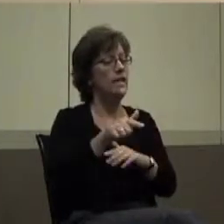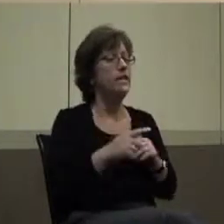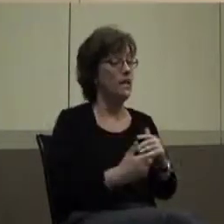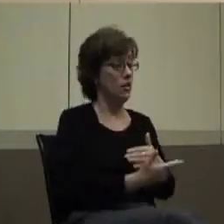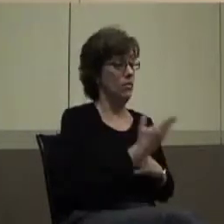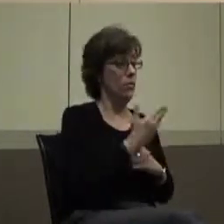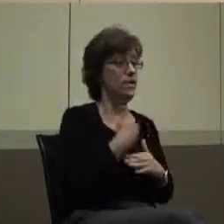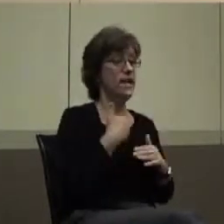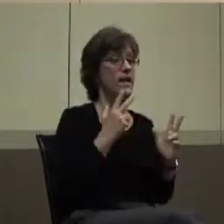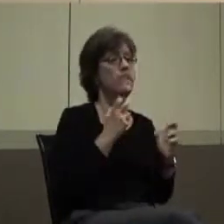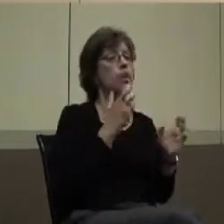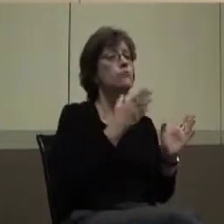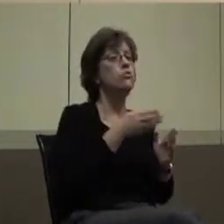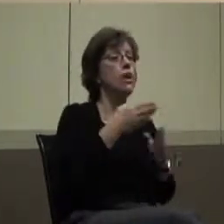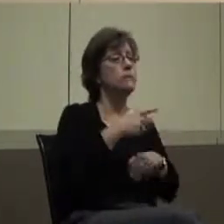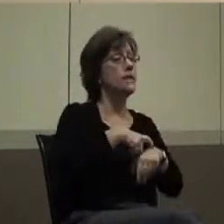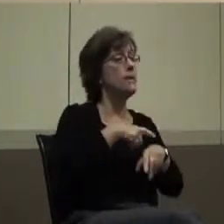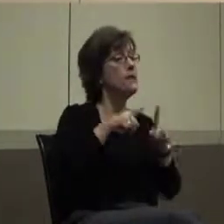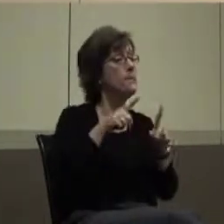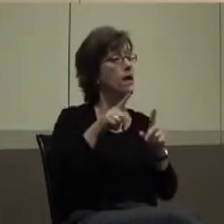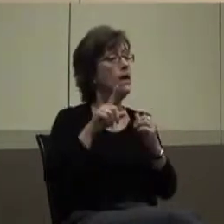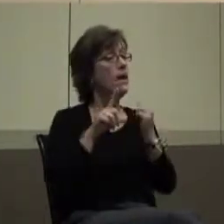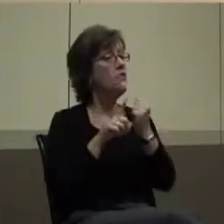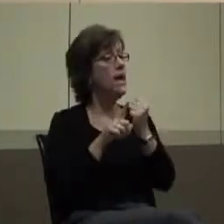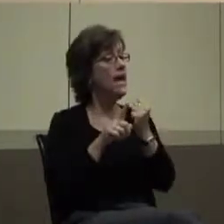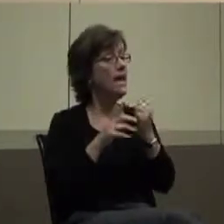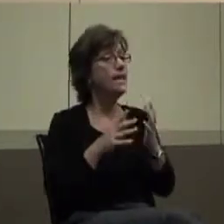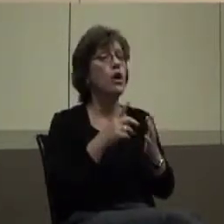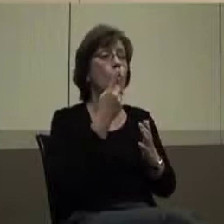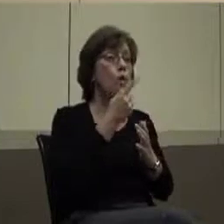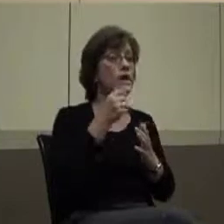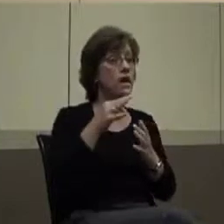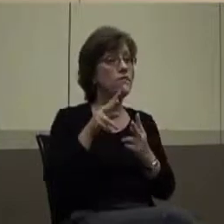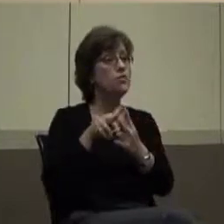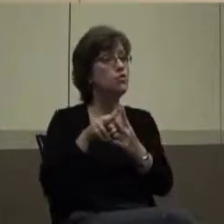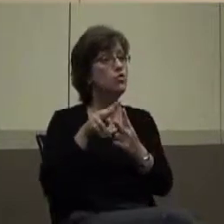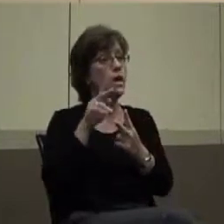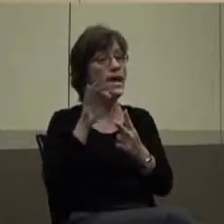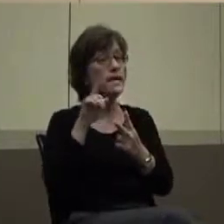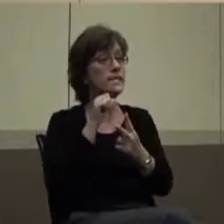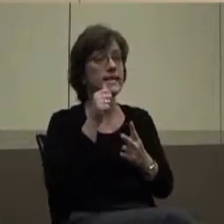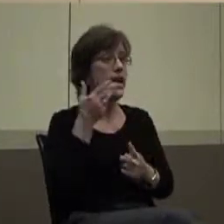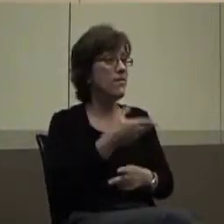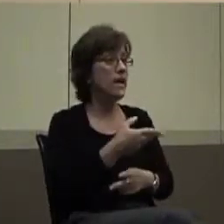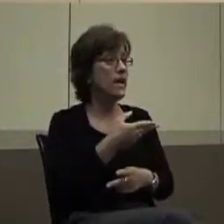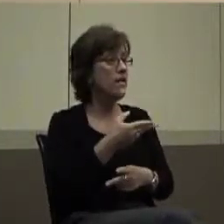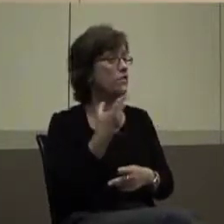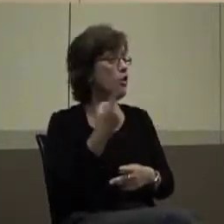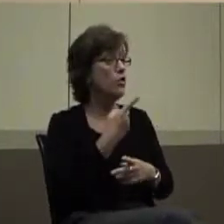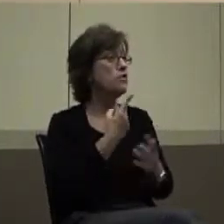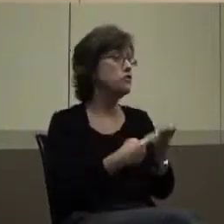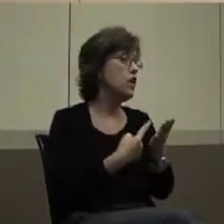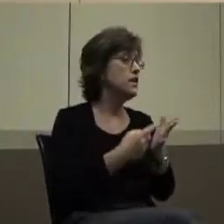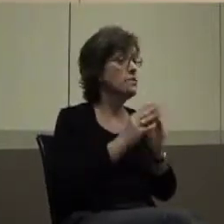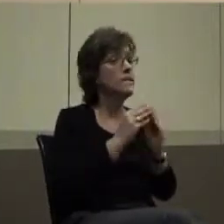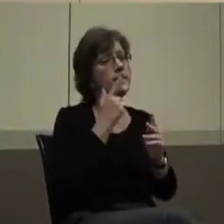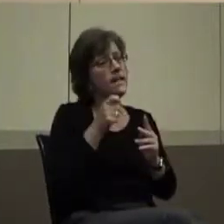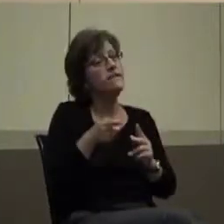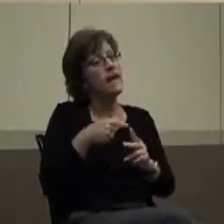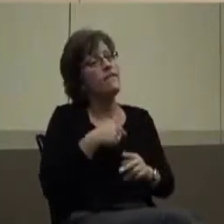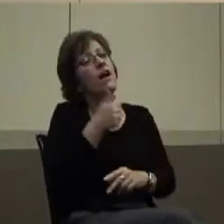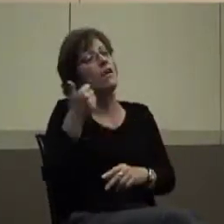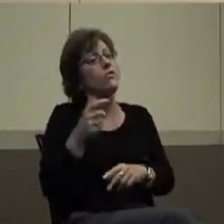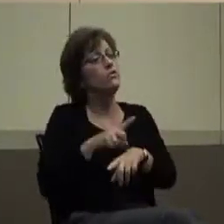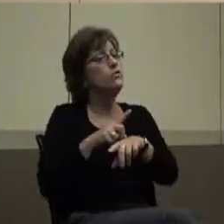their kind of prep time. But one of the aides wasn't available to always talk and meet because one of the aides had